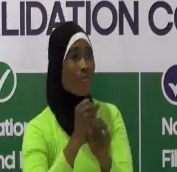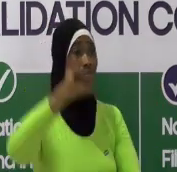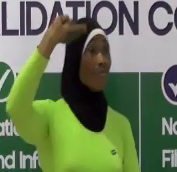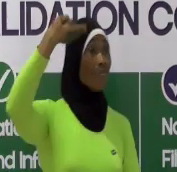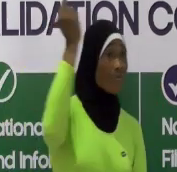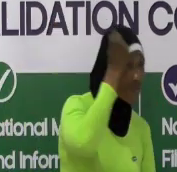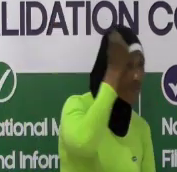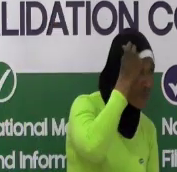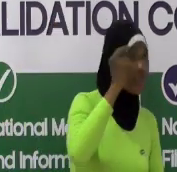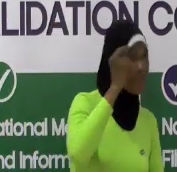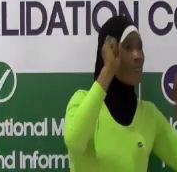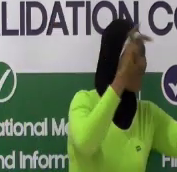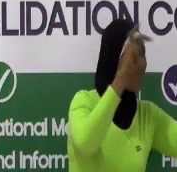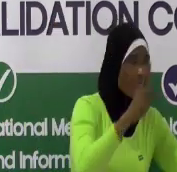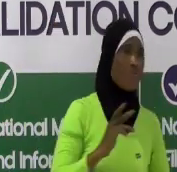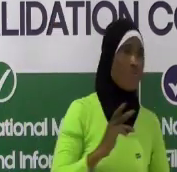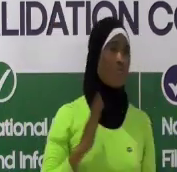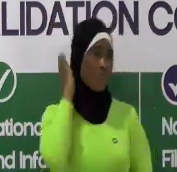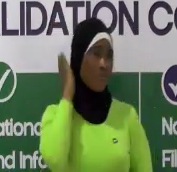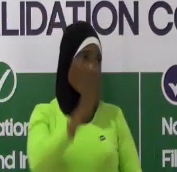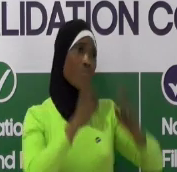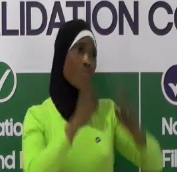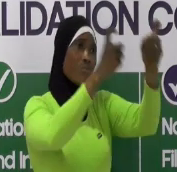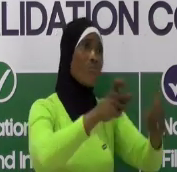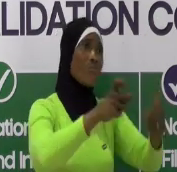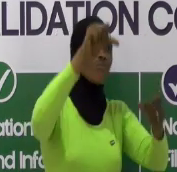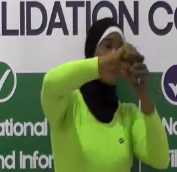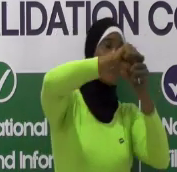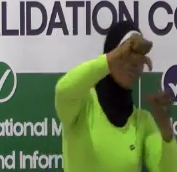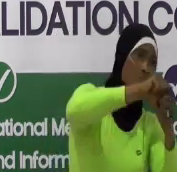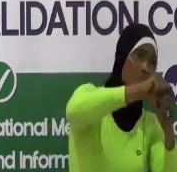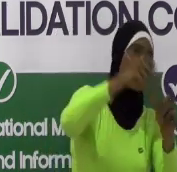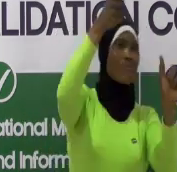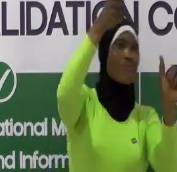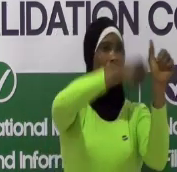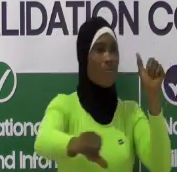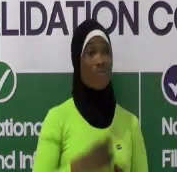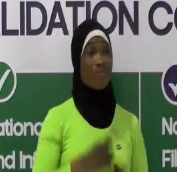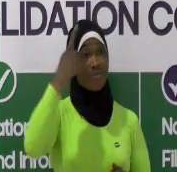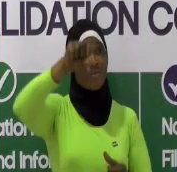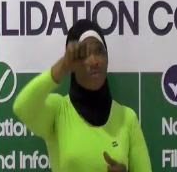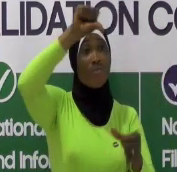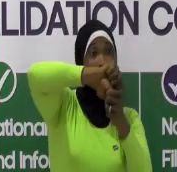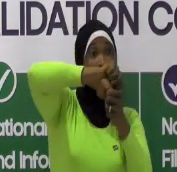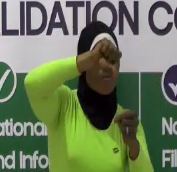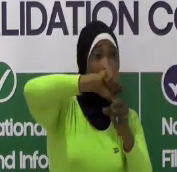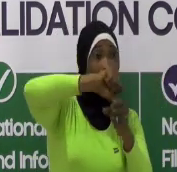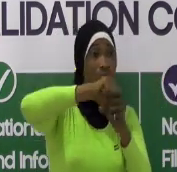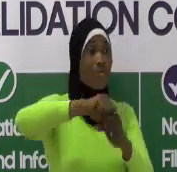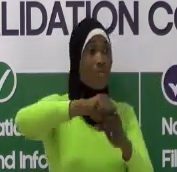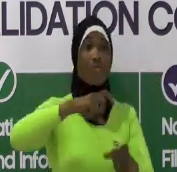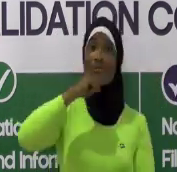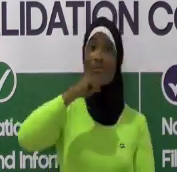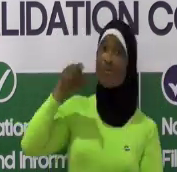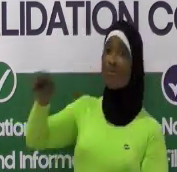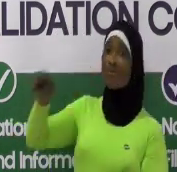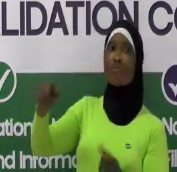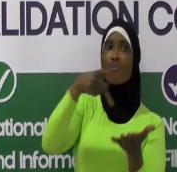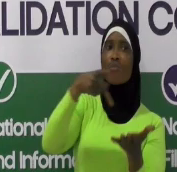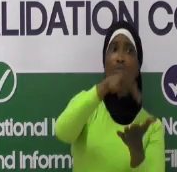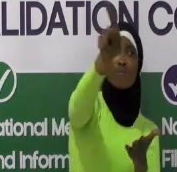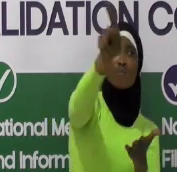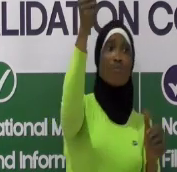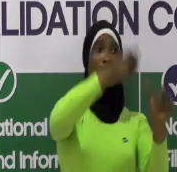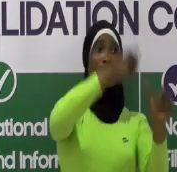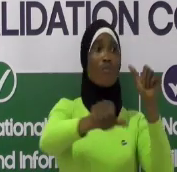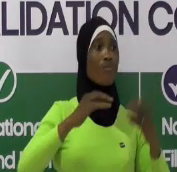well, okay, we will give na the fuel cheap them every quarter. I'm not mixed by any salary or everybody they